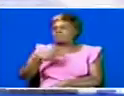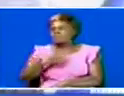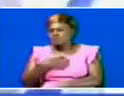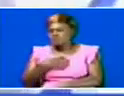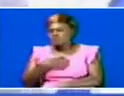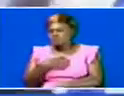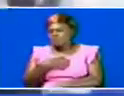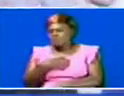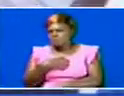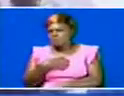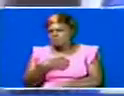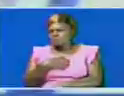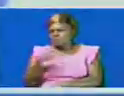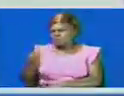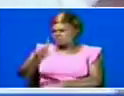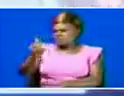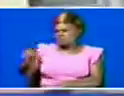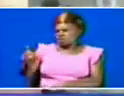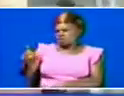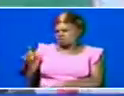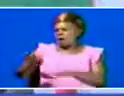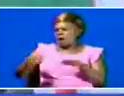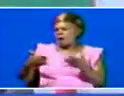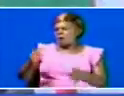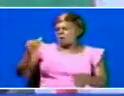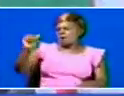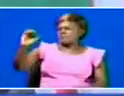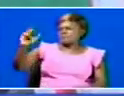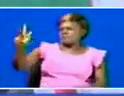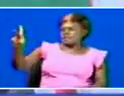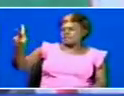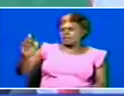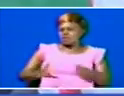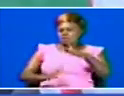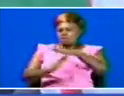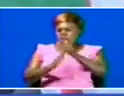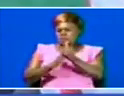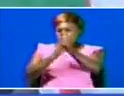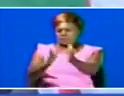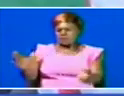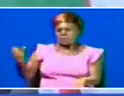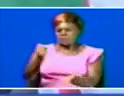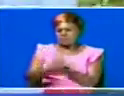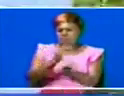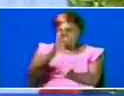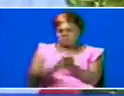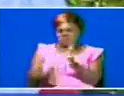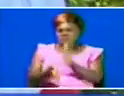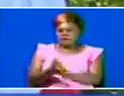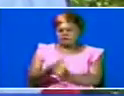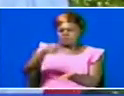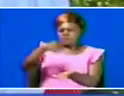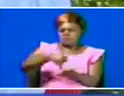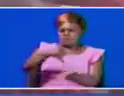kuritaya. They are questioning the manner in which the SEK top leadership has been appointing leaders without involving local